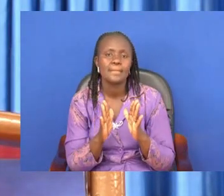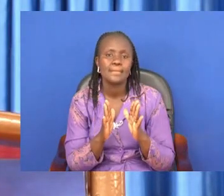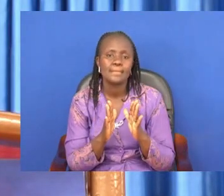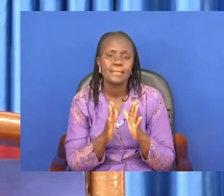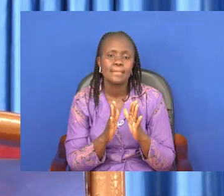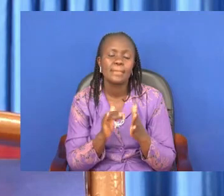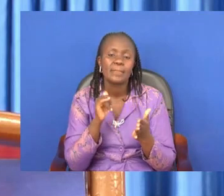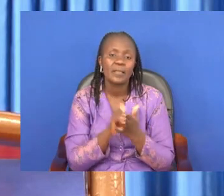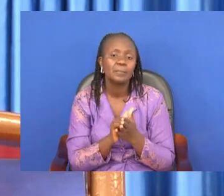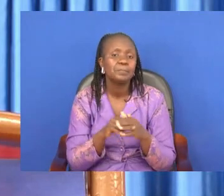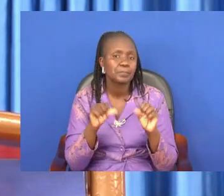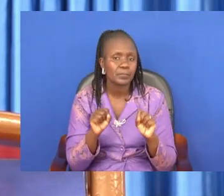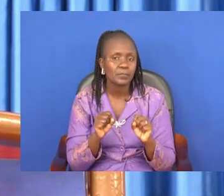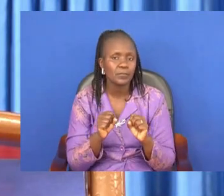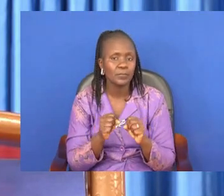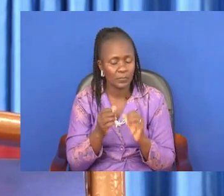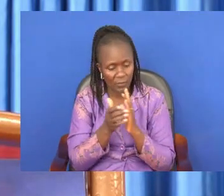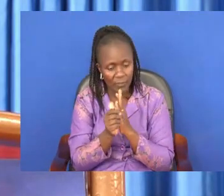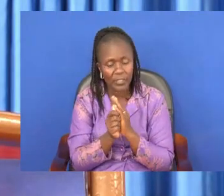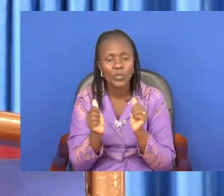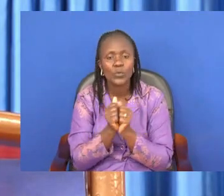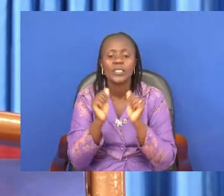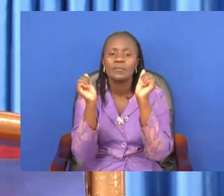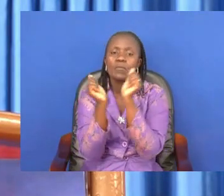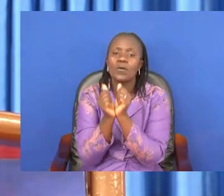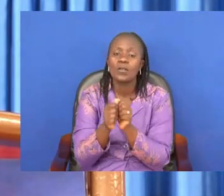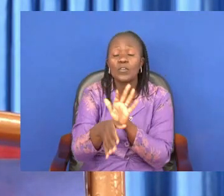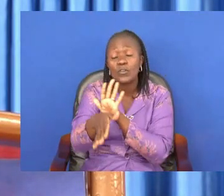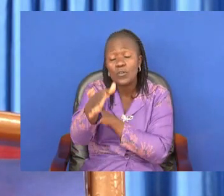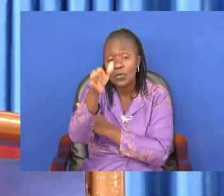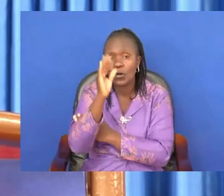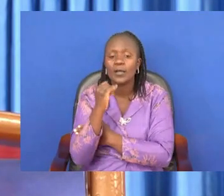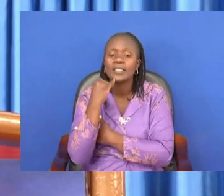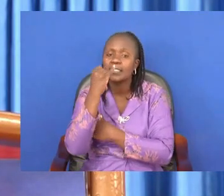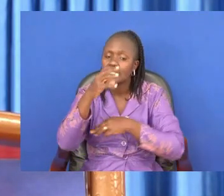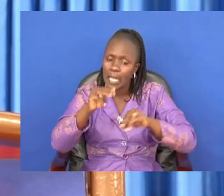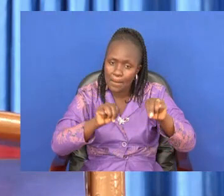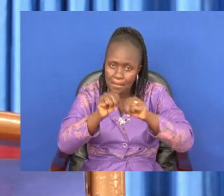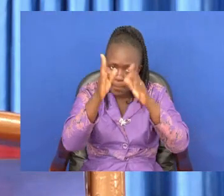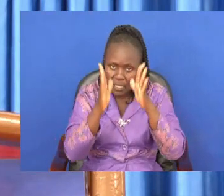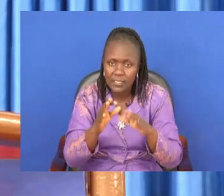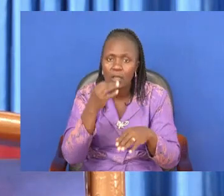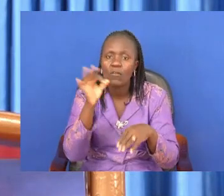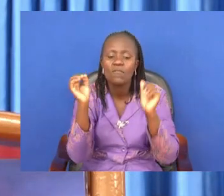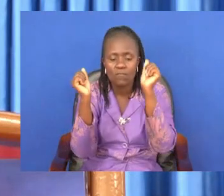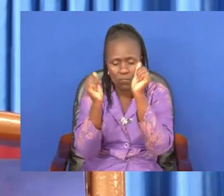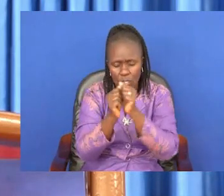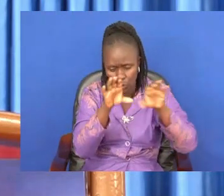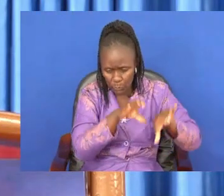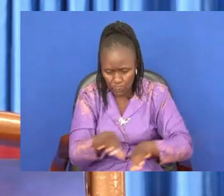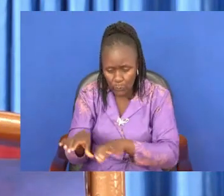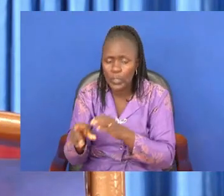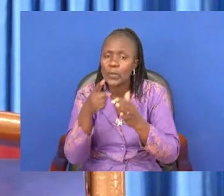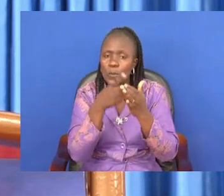master that we can be able to experience with Paul is God. God himself is the master of Paul. He is doing what